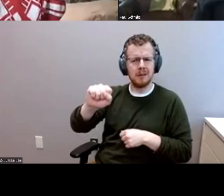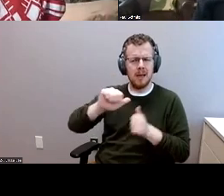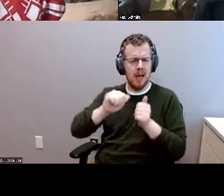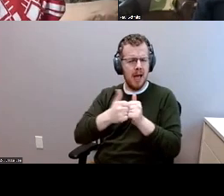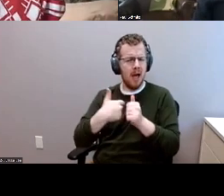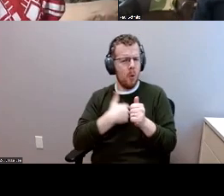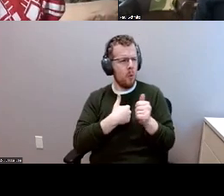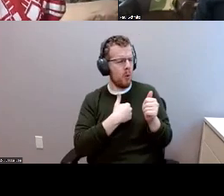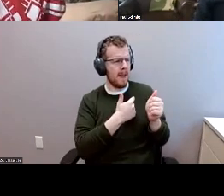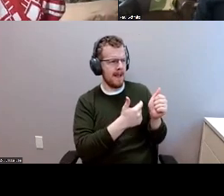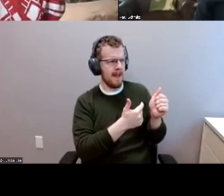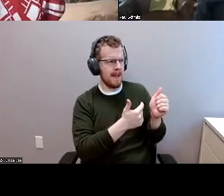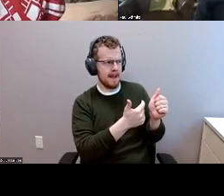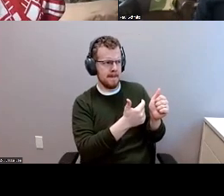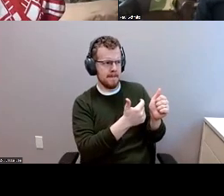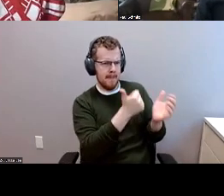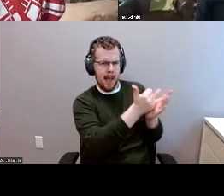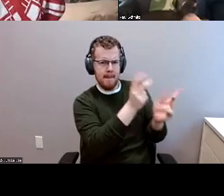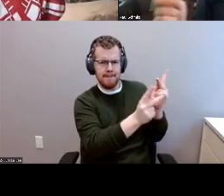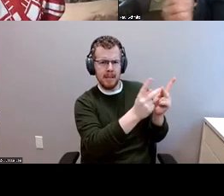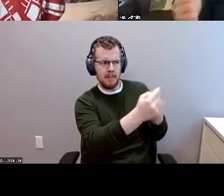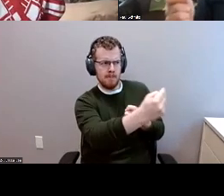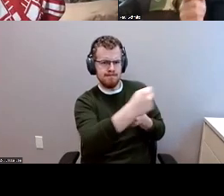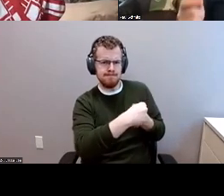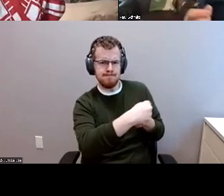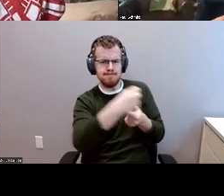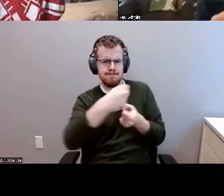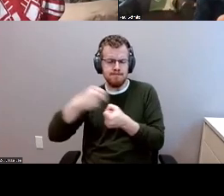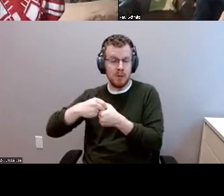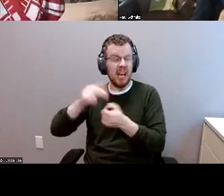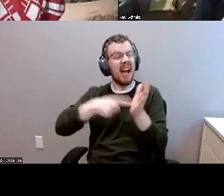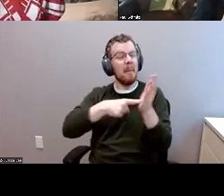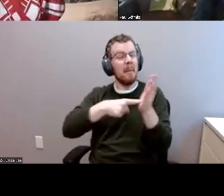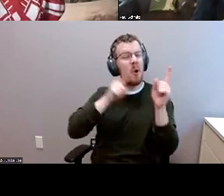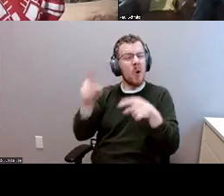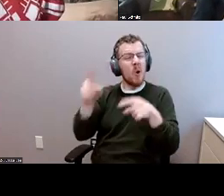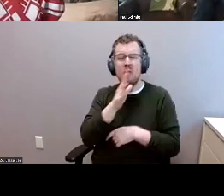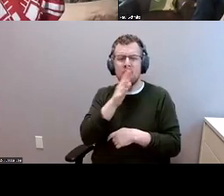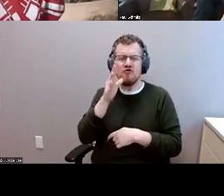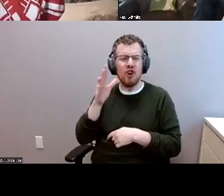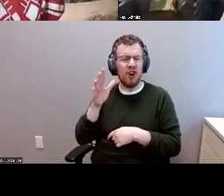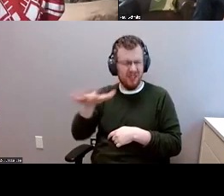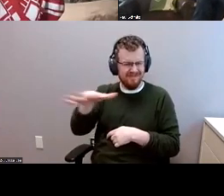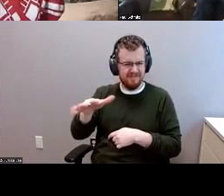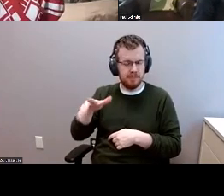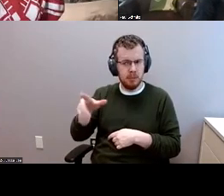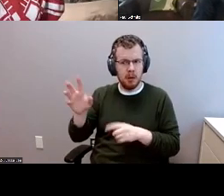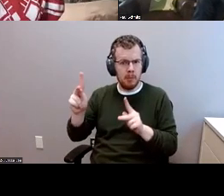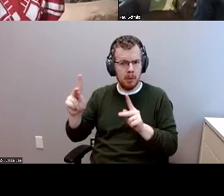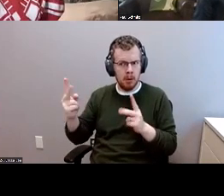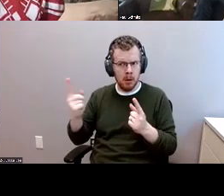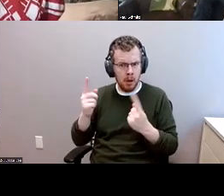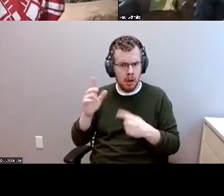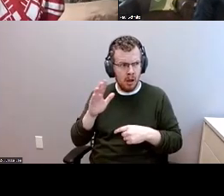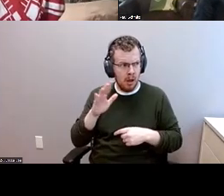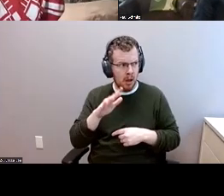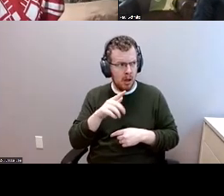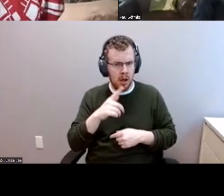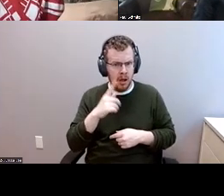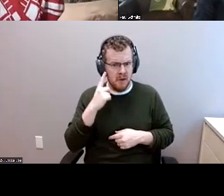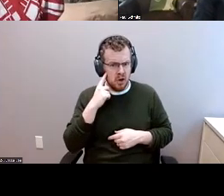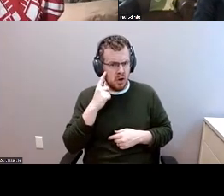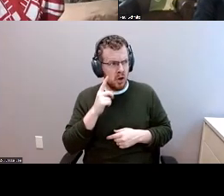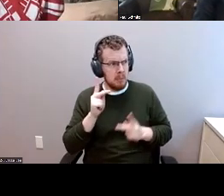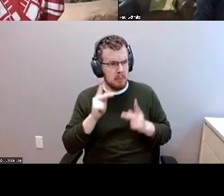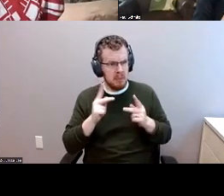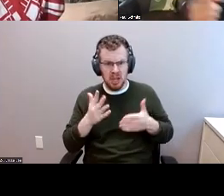sure I've spoken in small rural communities where I've had a few different people come to me. We've never, you know, I know a lot of people here don't talk like about these things,